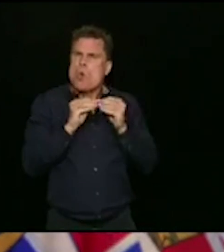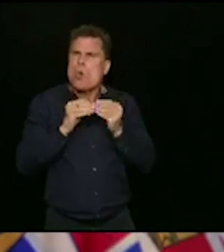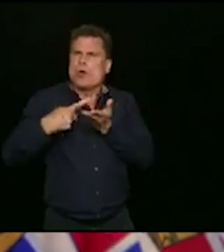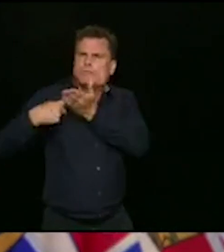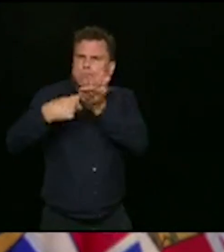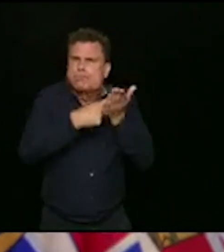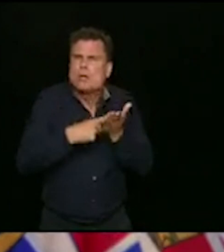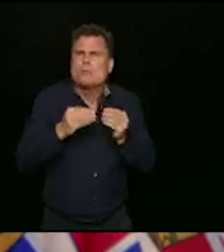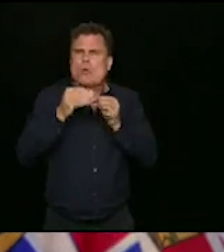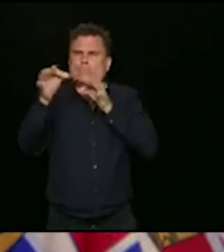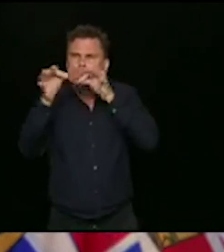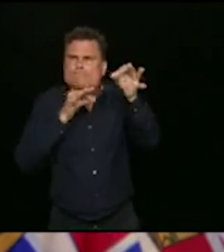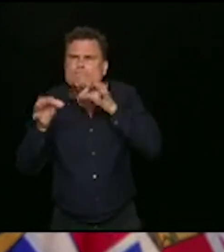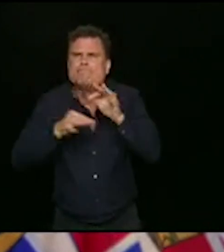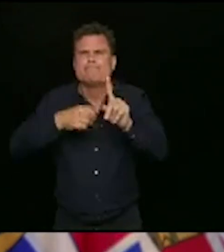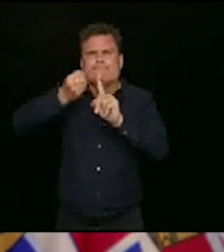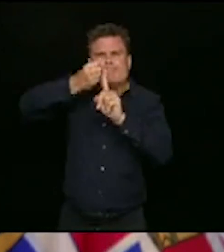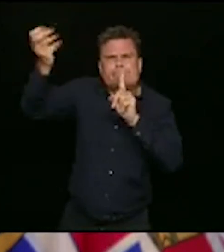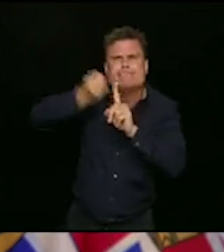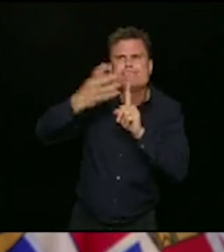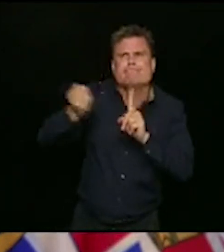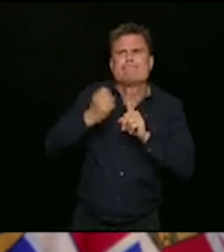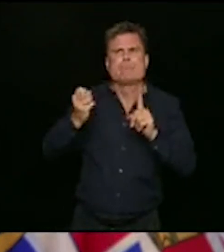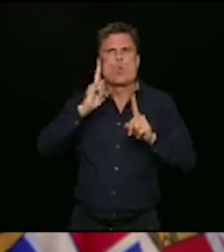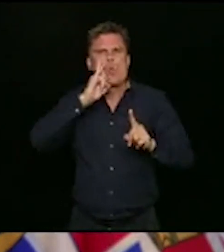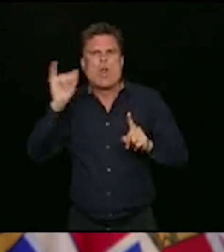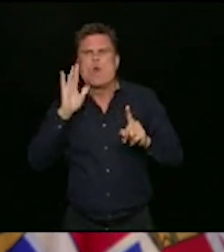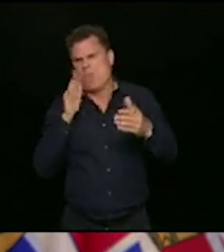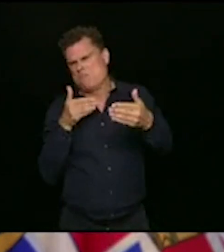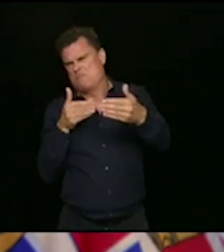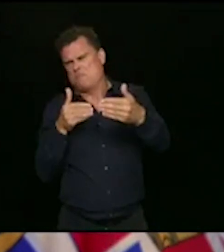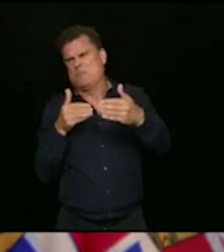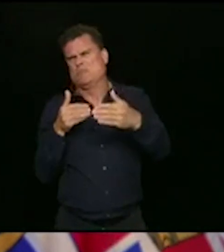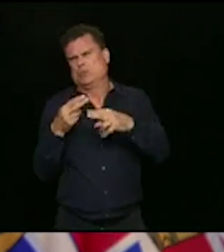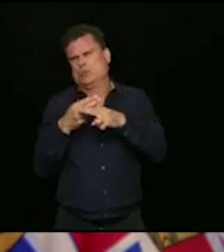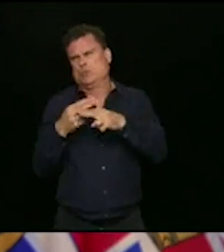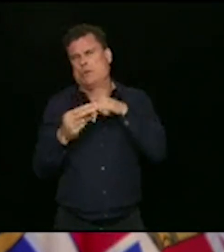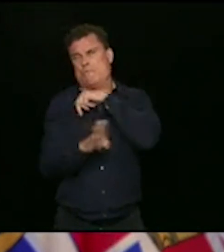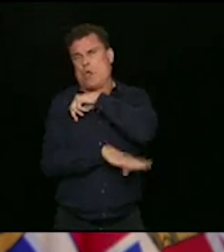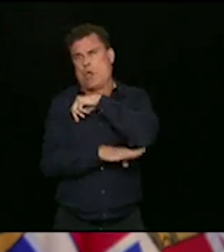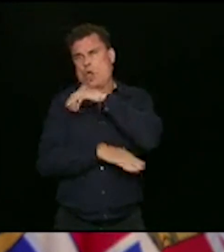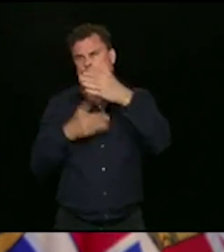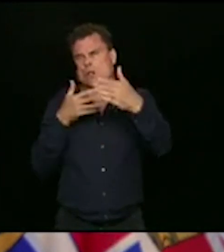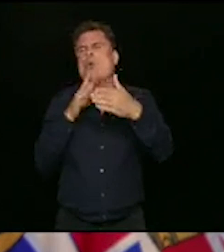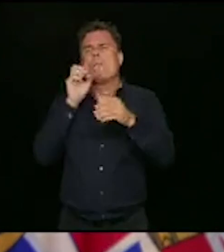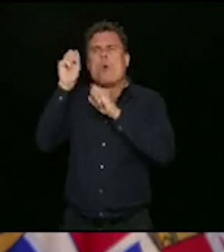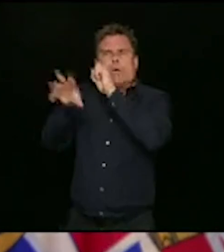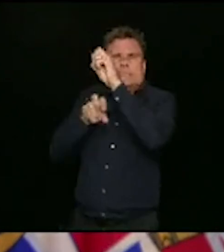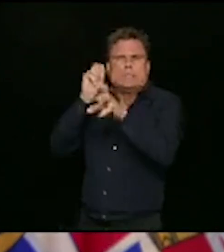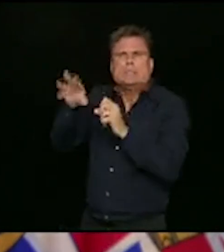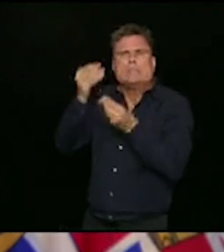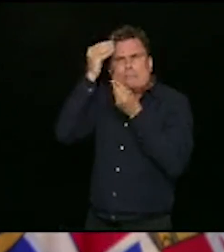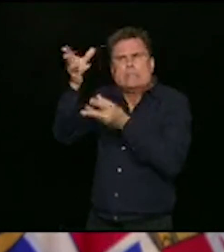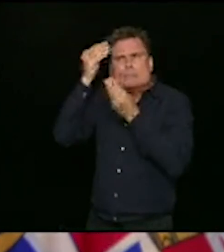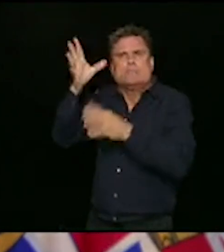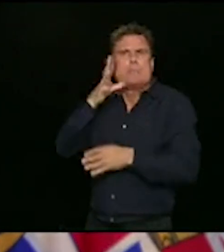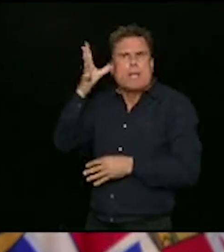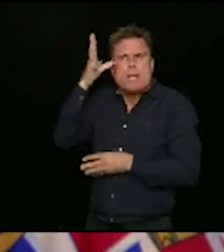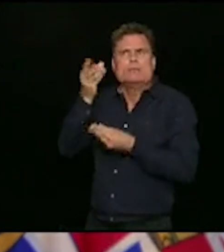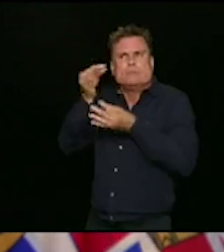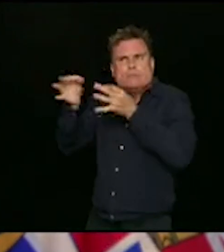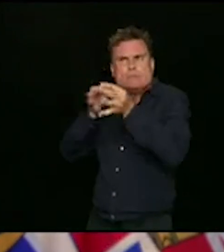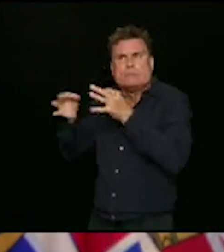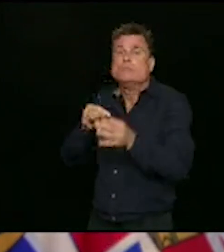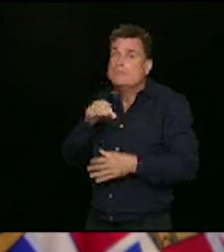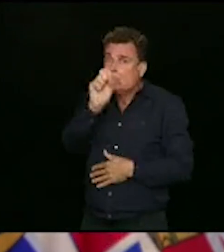closer to the school season, and as we get closer to understanding what it will look like for each individual child. But yes,